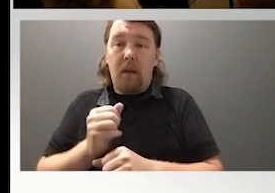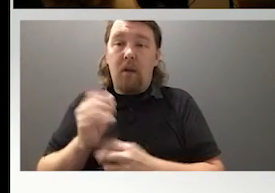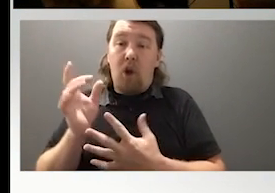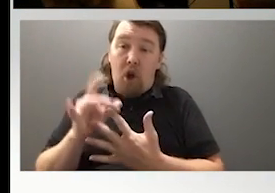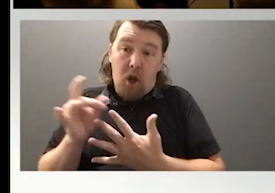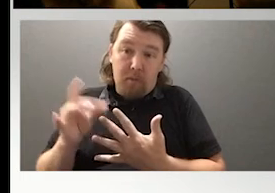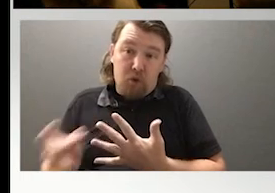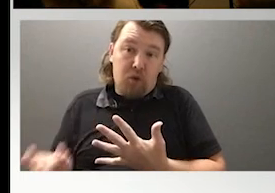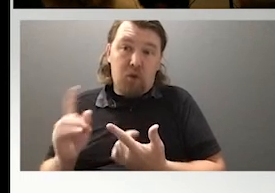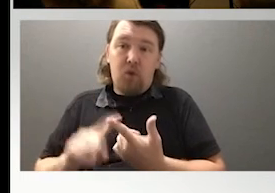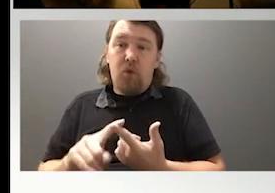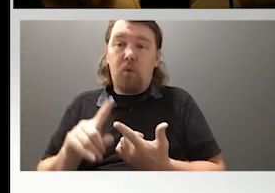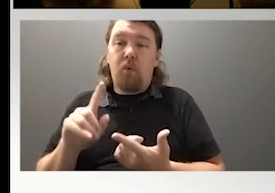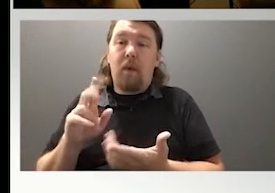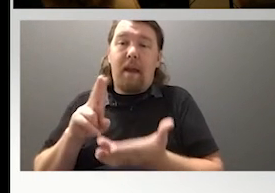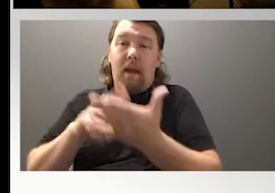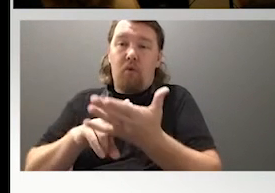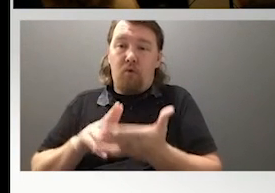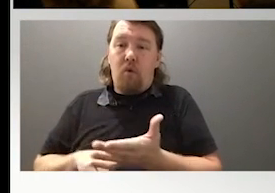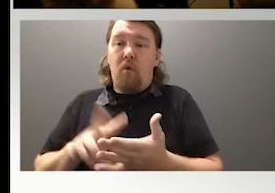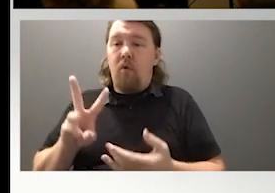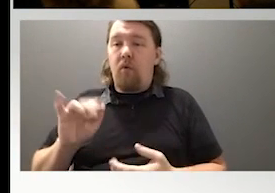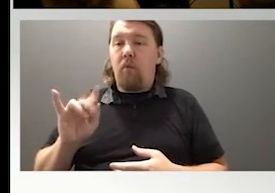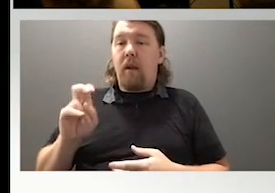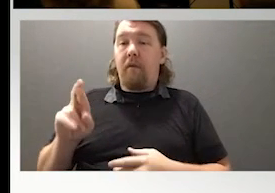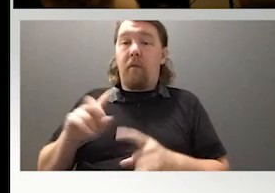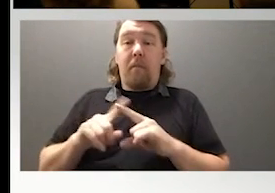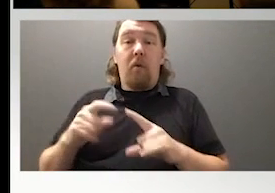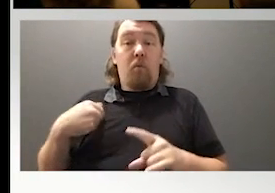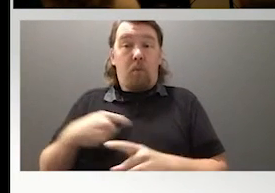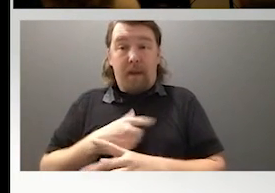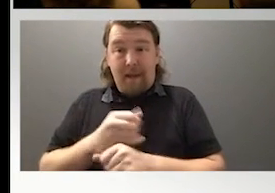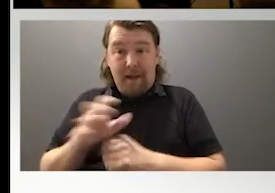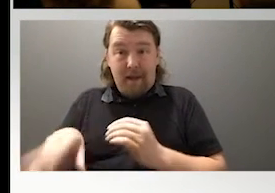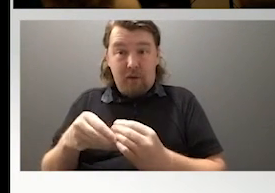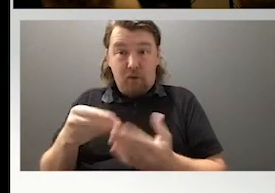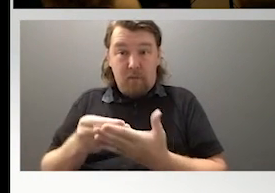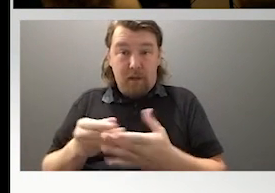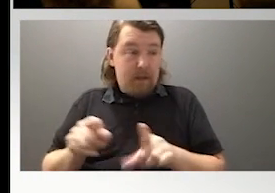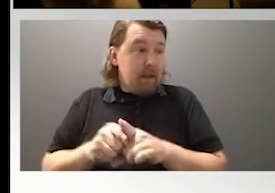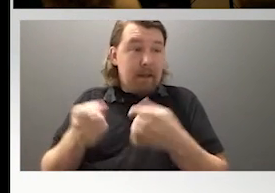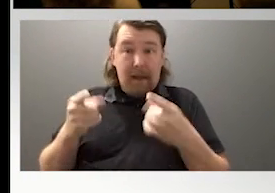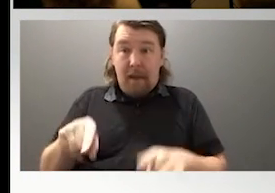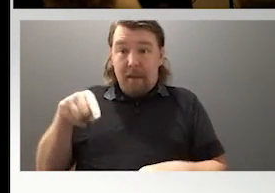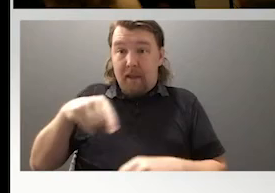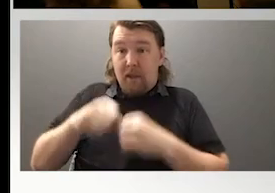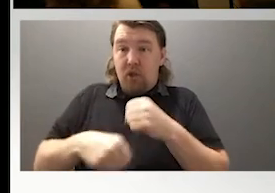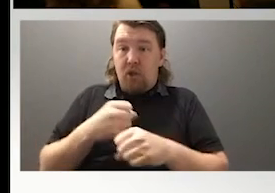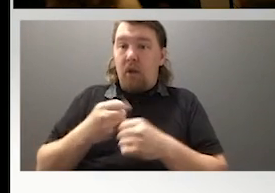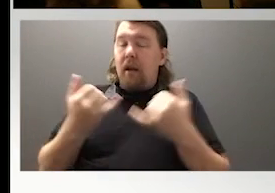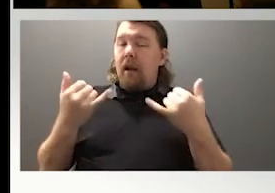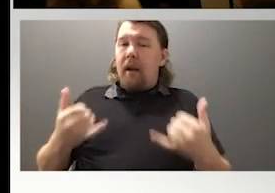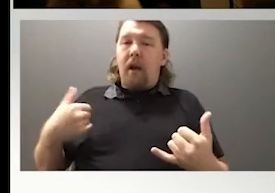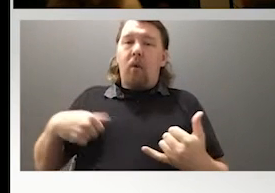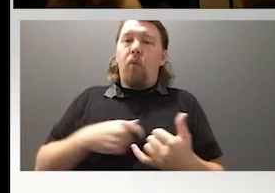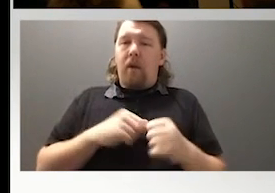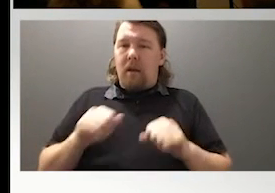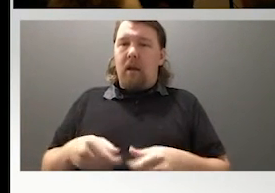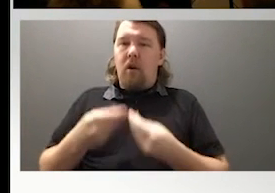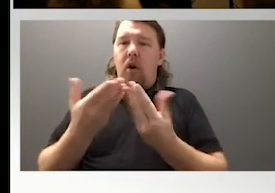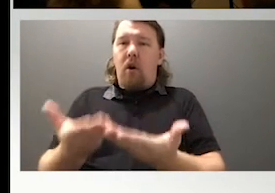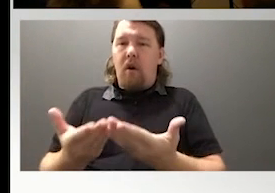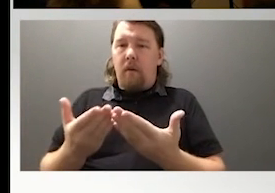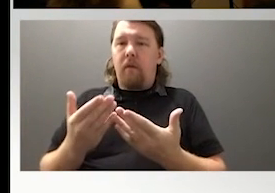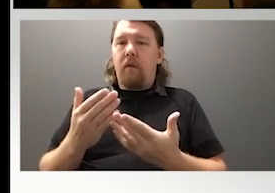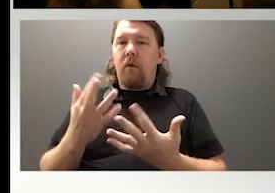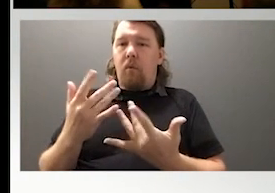to be able to enroll on the waiver. But if we receive additional funds like we did this year, then we can also now go and offer people in waiting